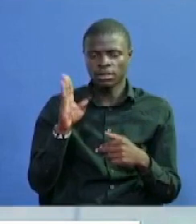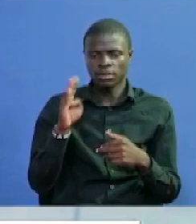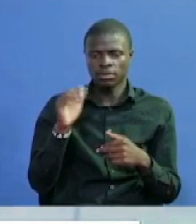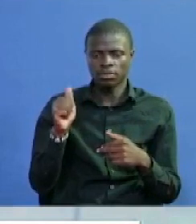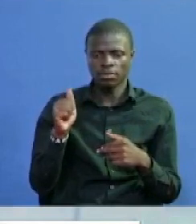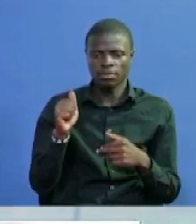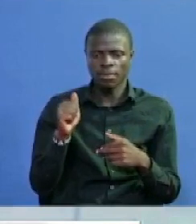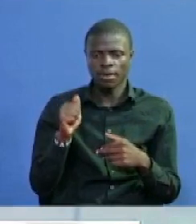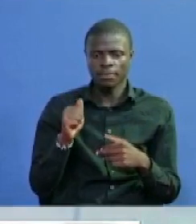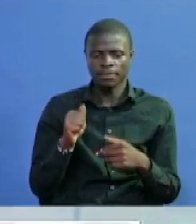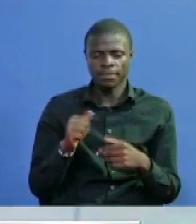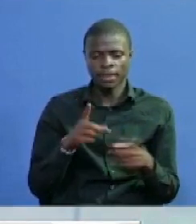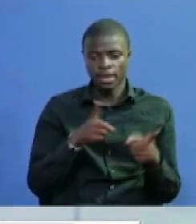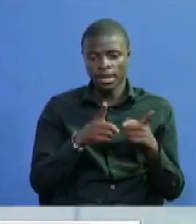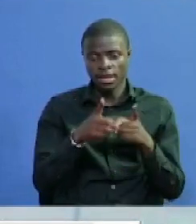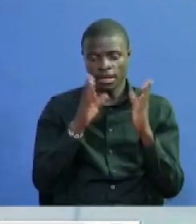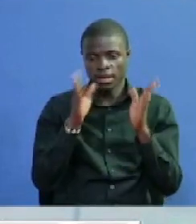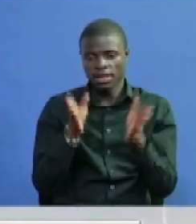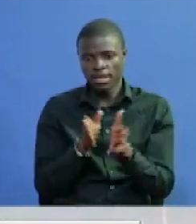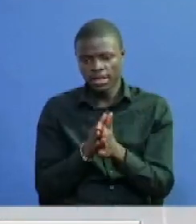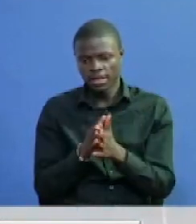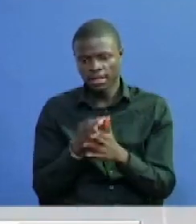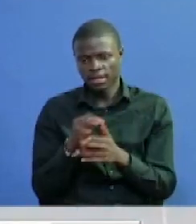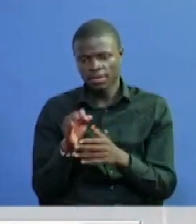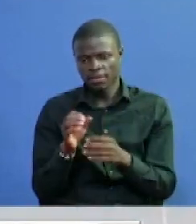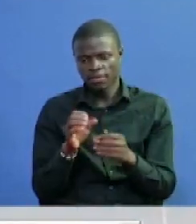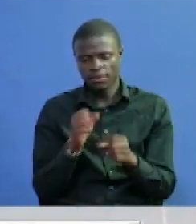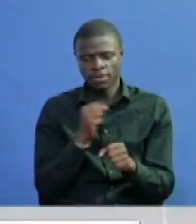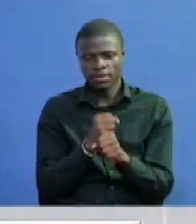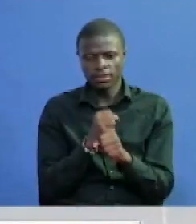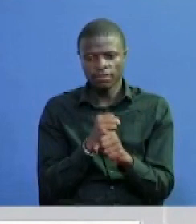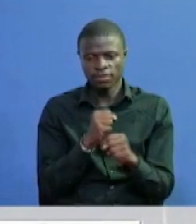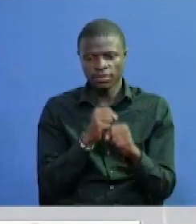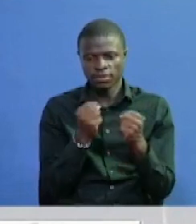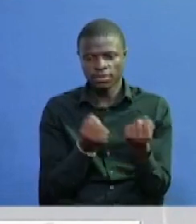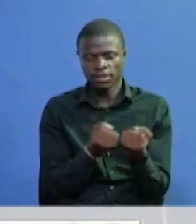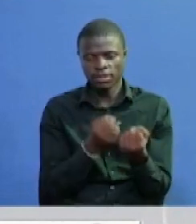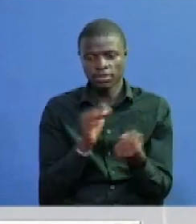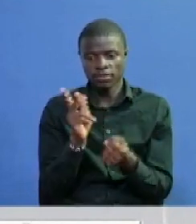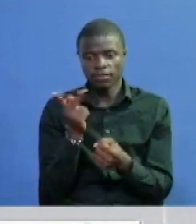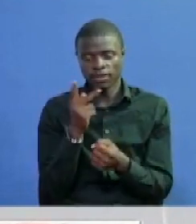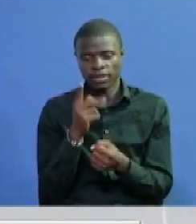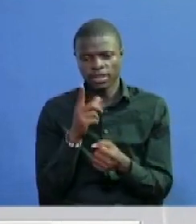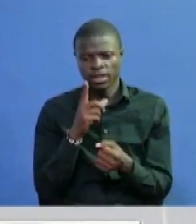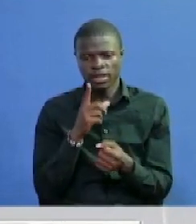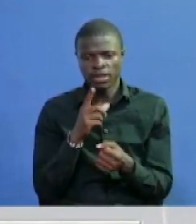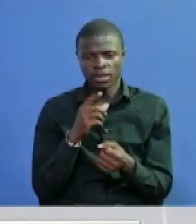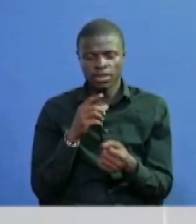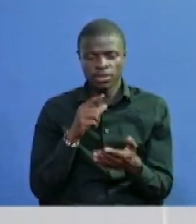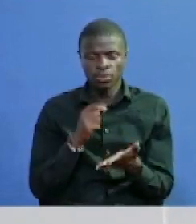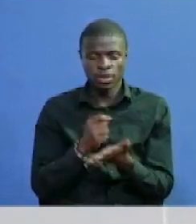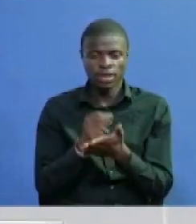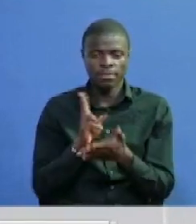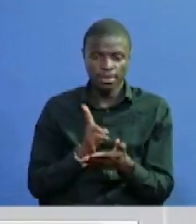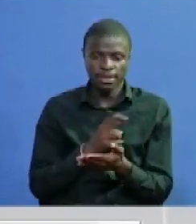Society Center, to help us understand really what this bipartisan approach means